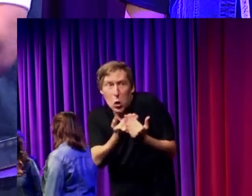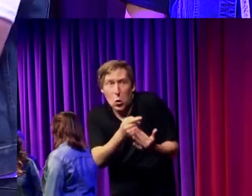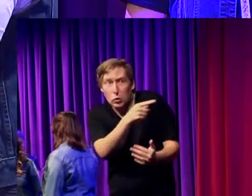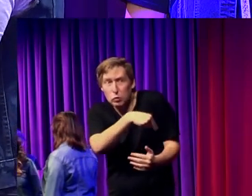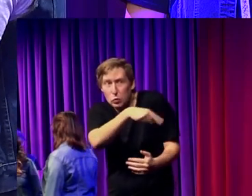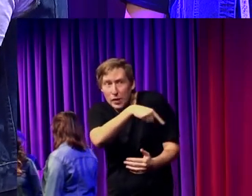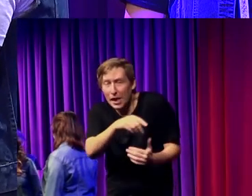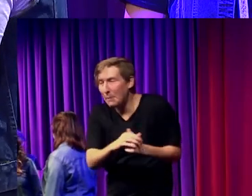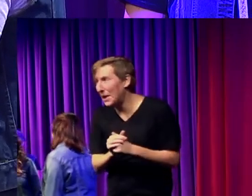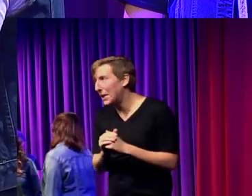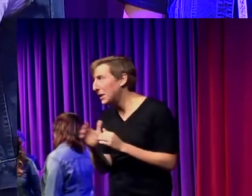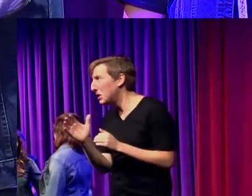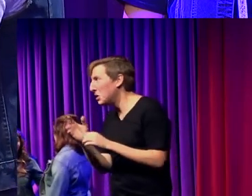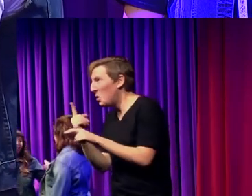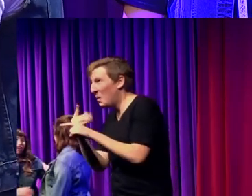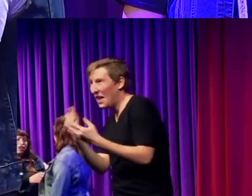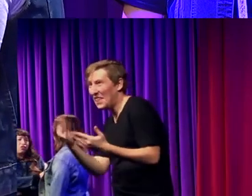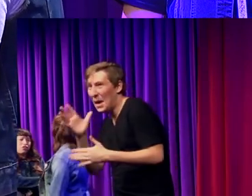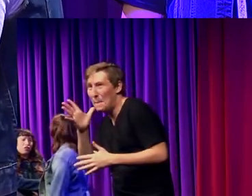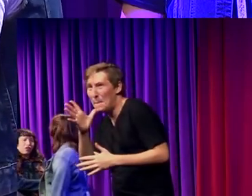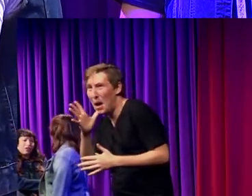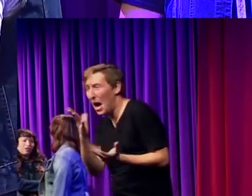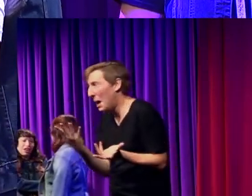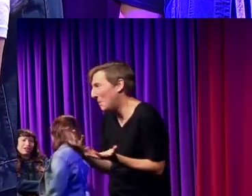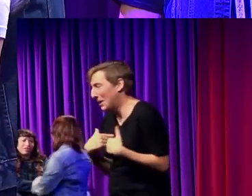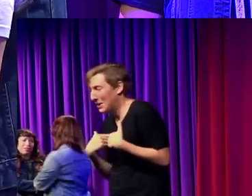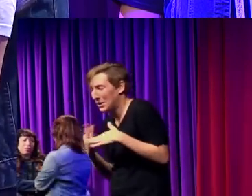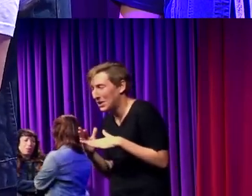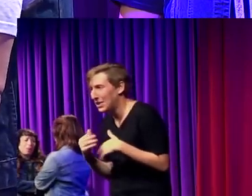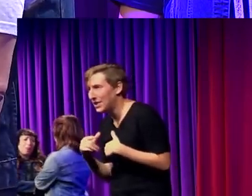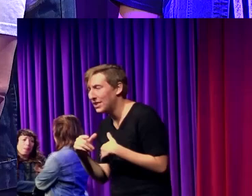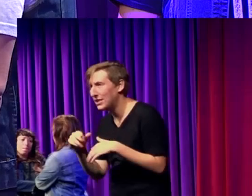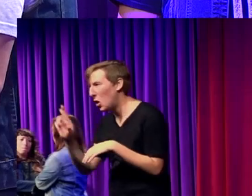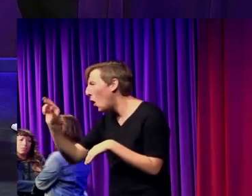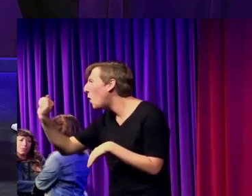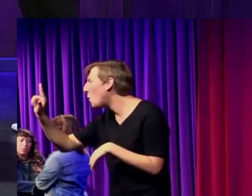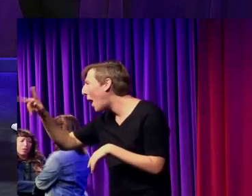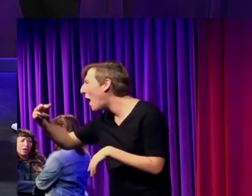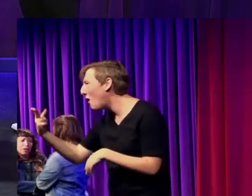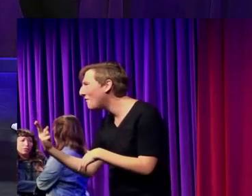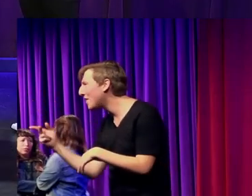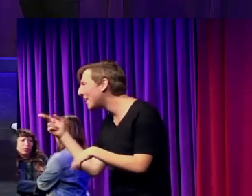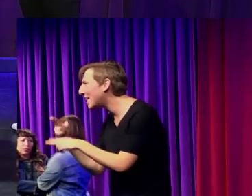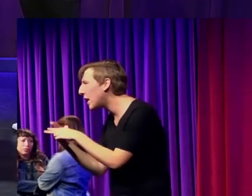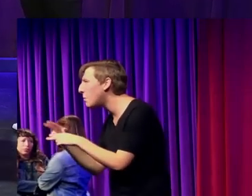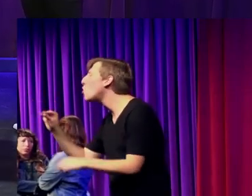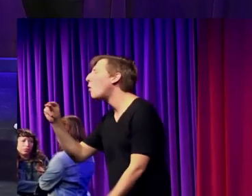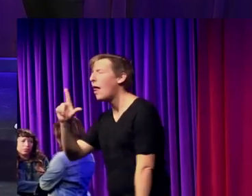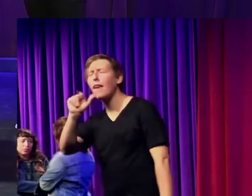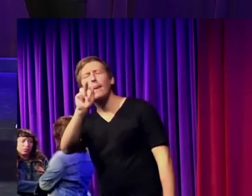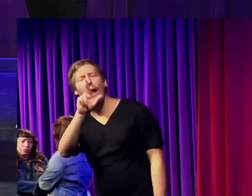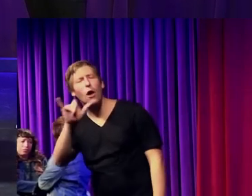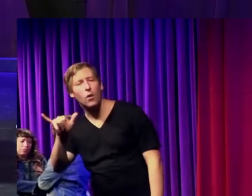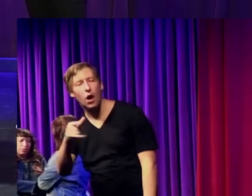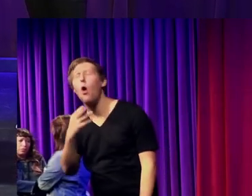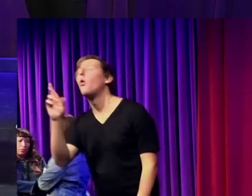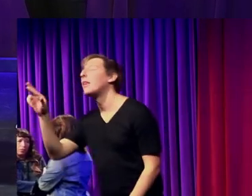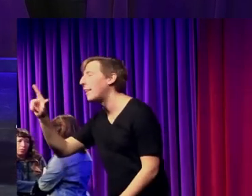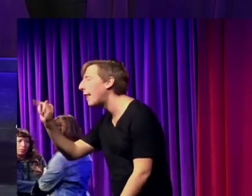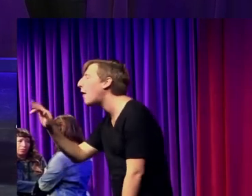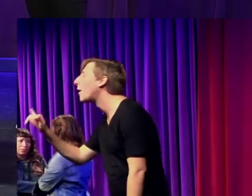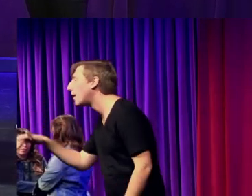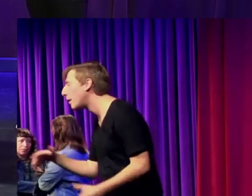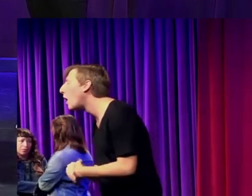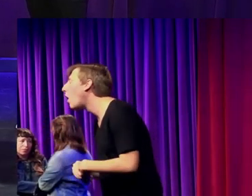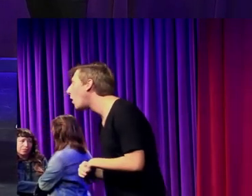right? Ralph? Larry. Larry. Sorry. I just felt like I should come with a date. I feel like